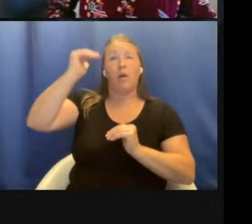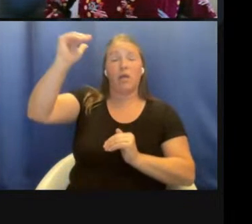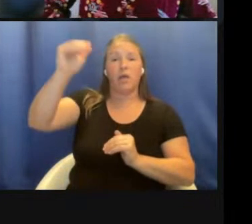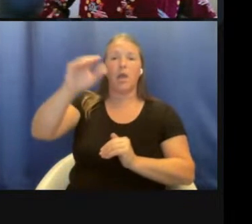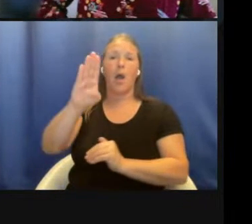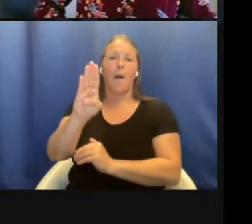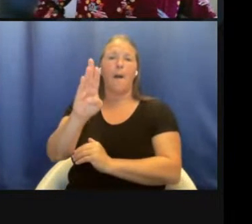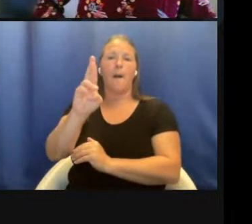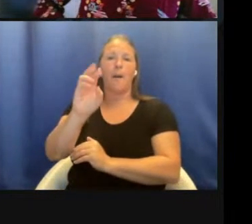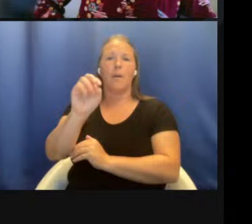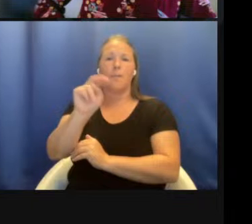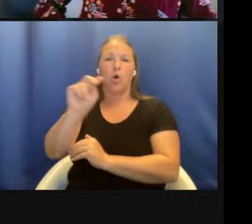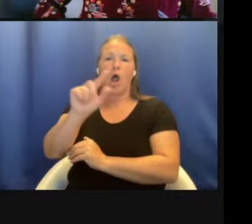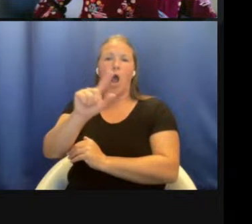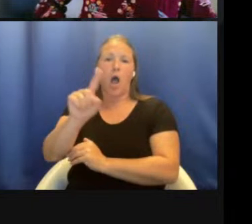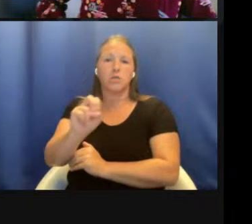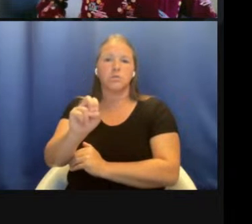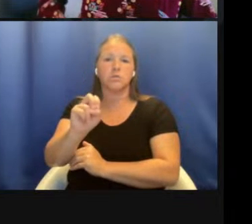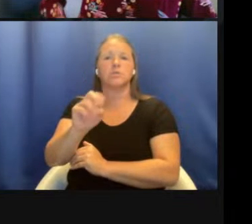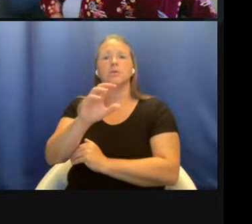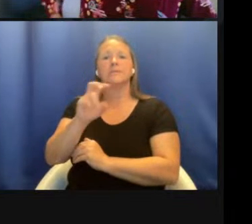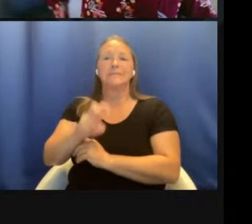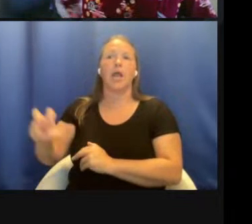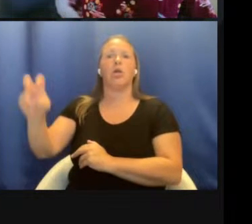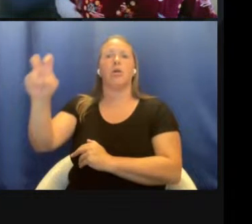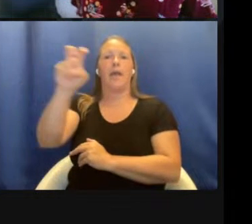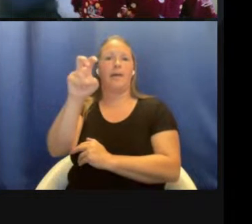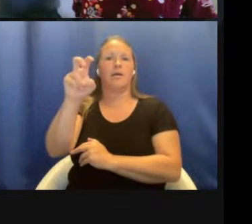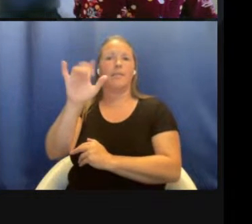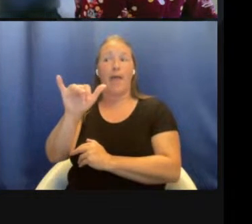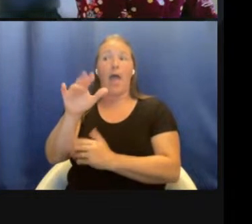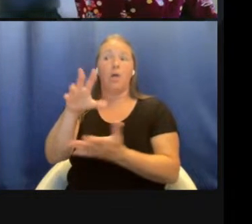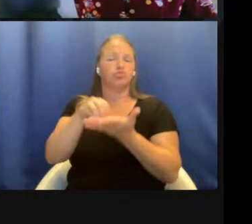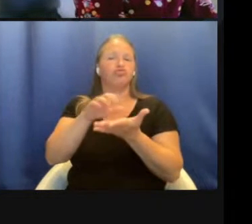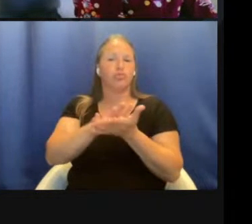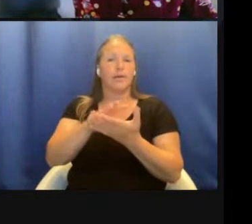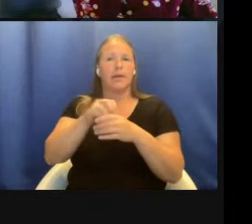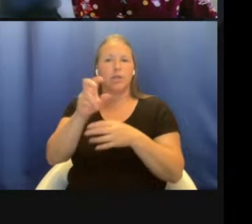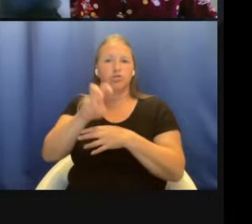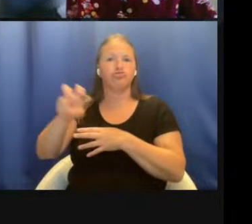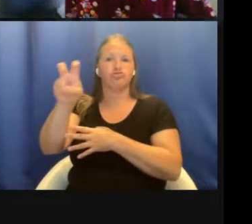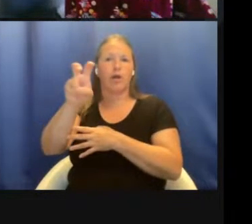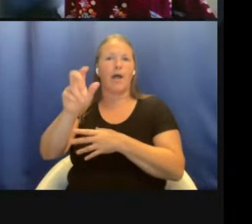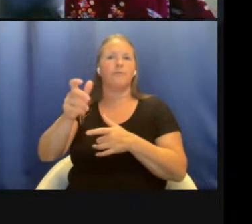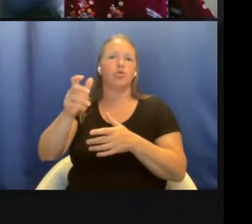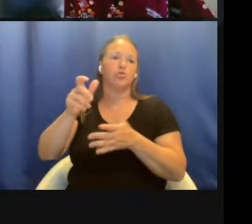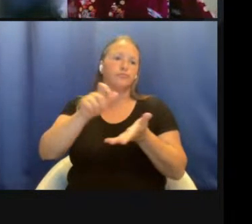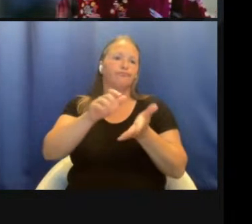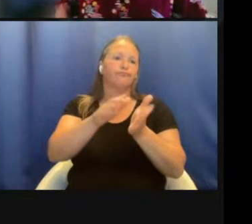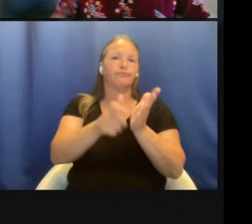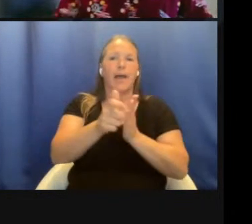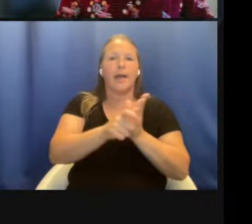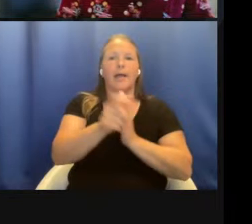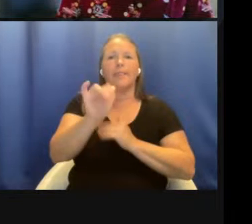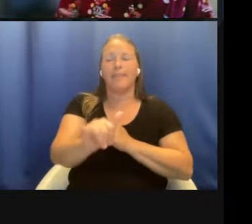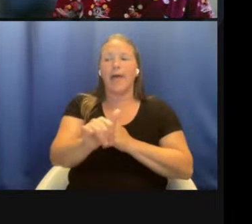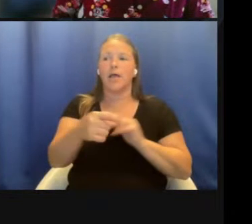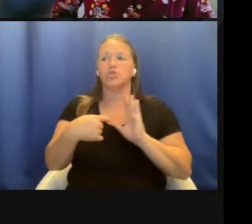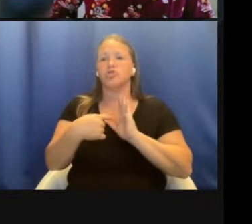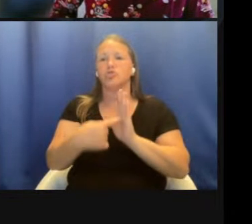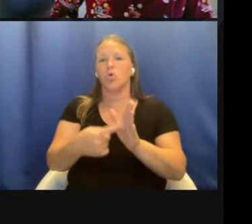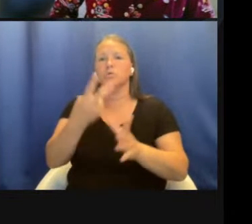is recorded in a travel journal as at every level having both crowns and the Bonaparte coat